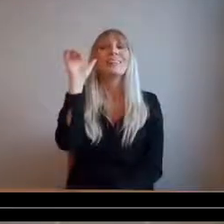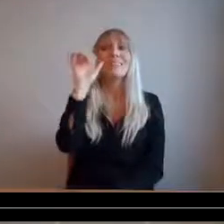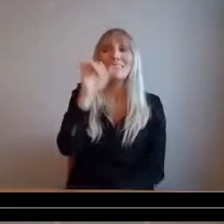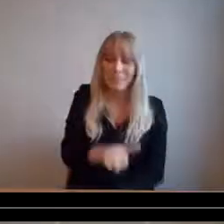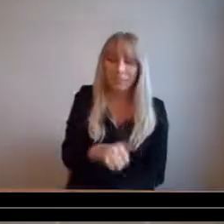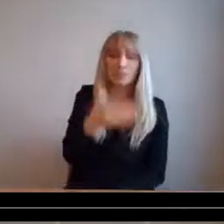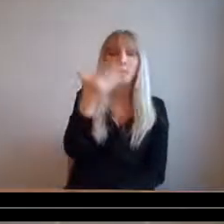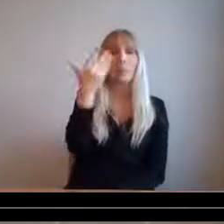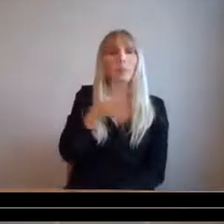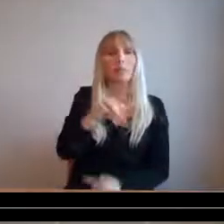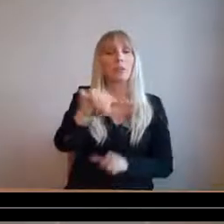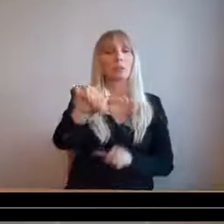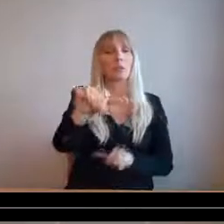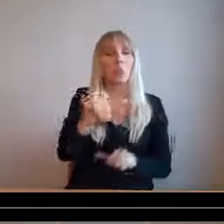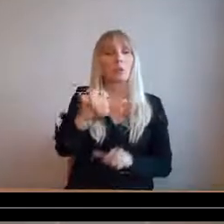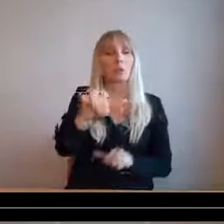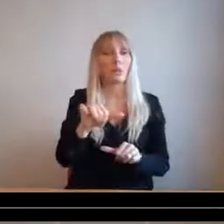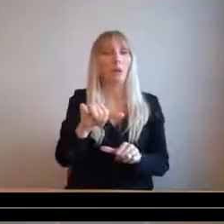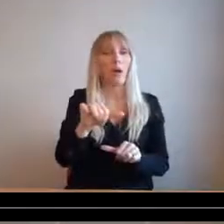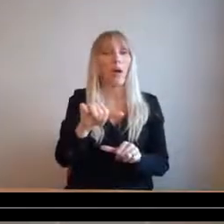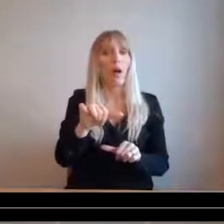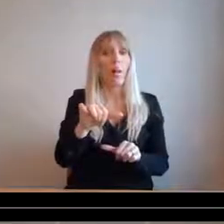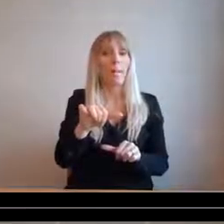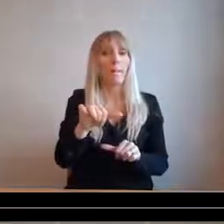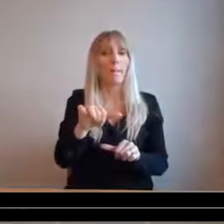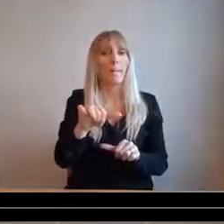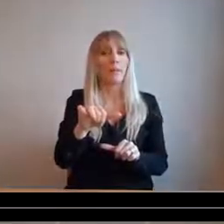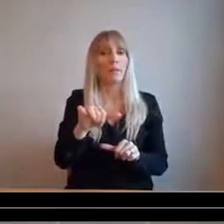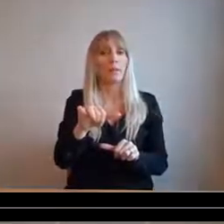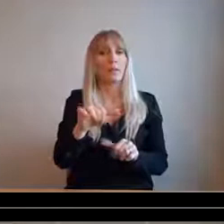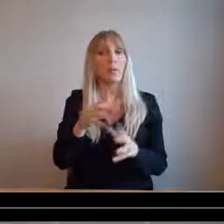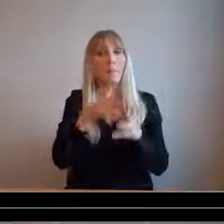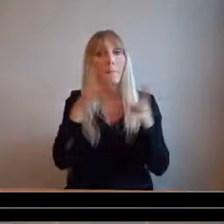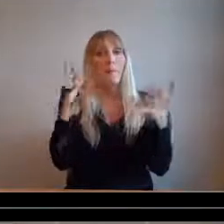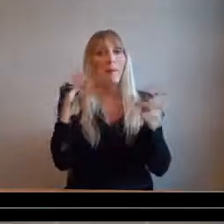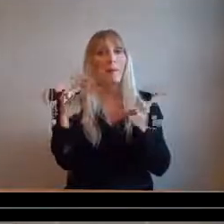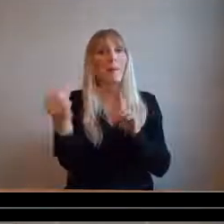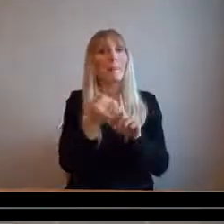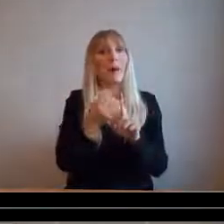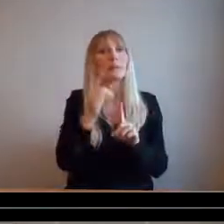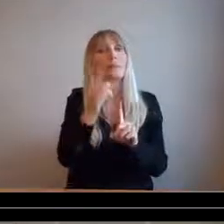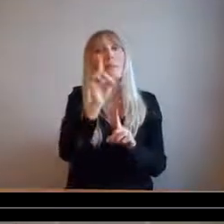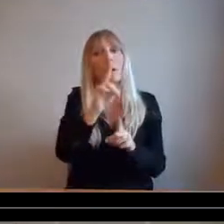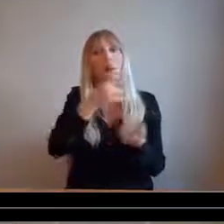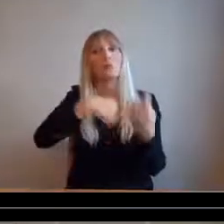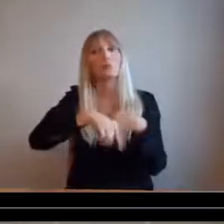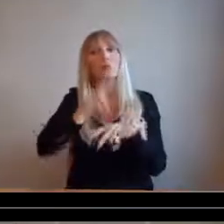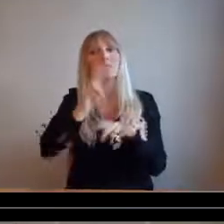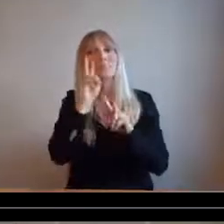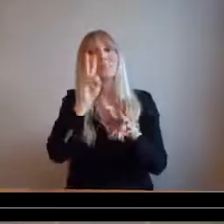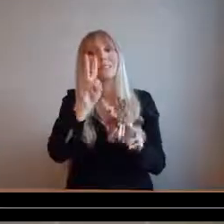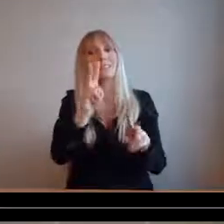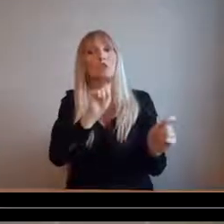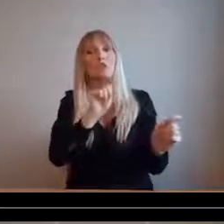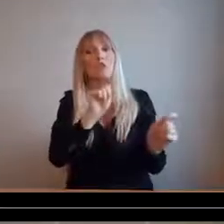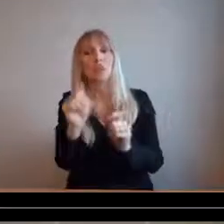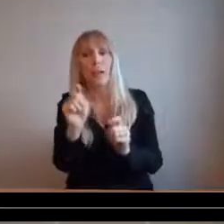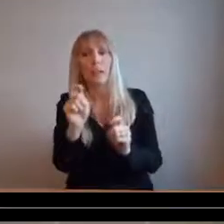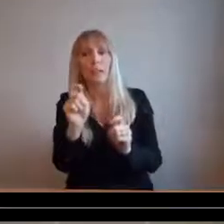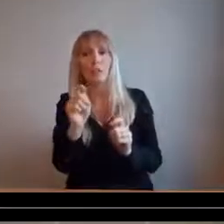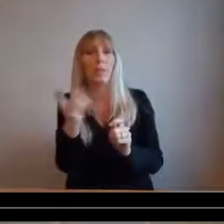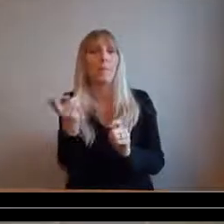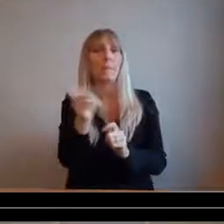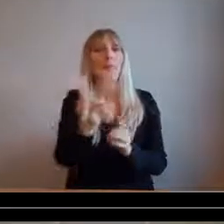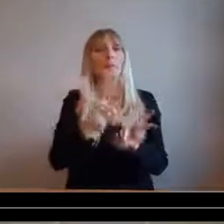been a short-term, quite significant impact, but it is an impact that we do foresee changing and returning to normal